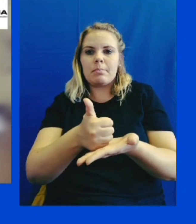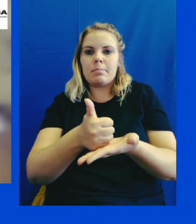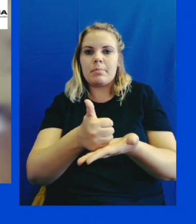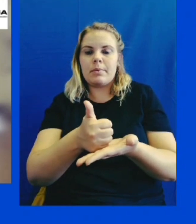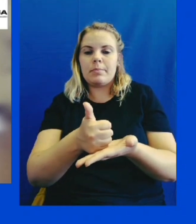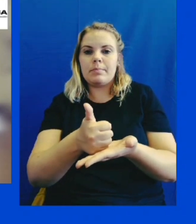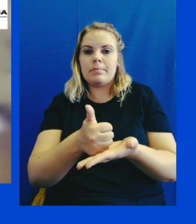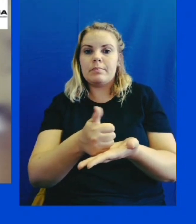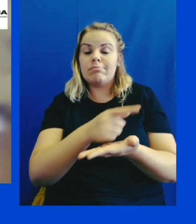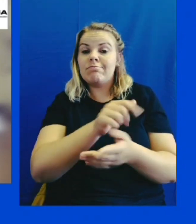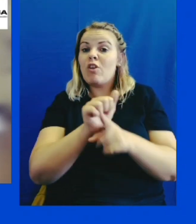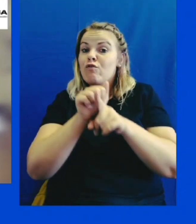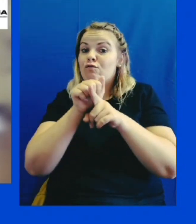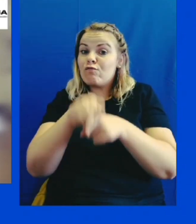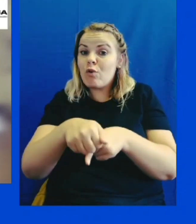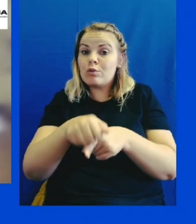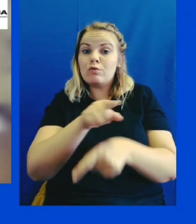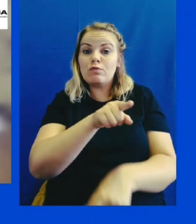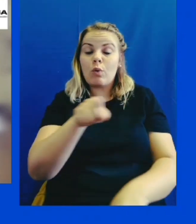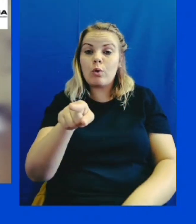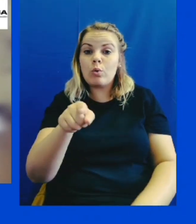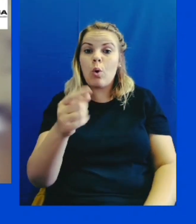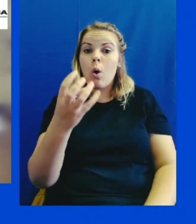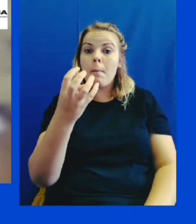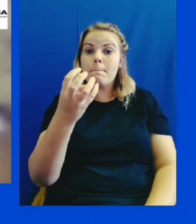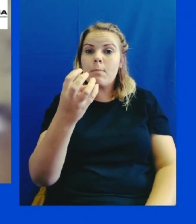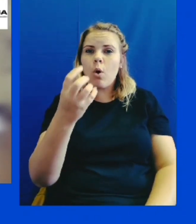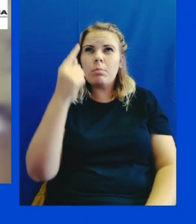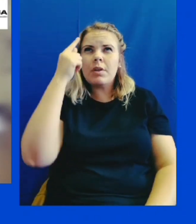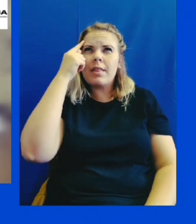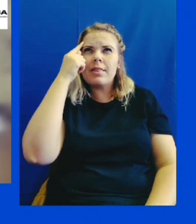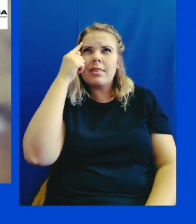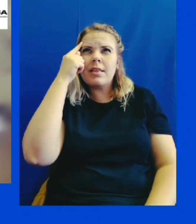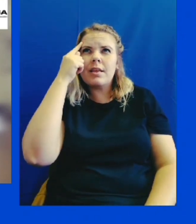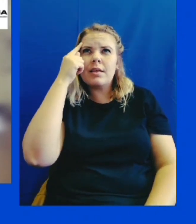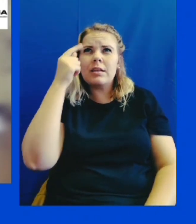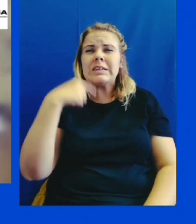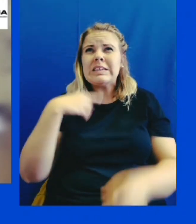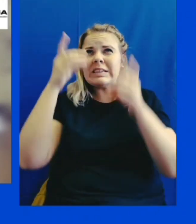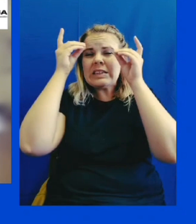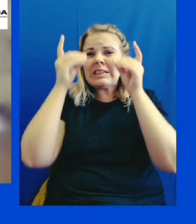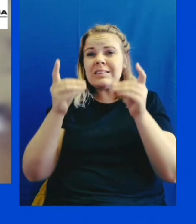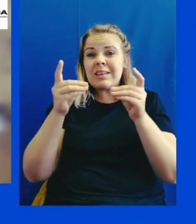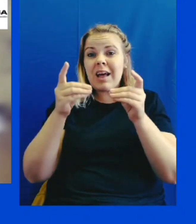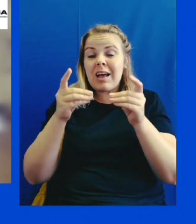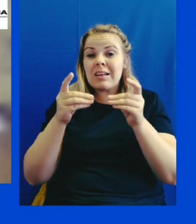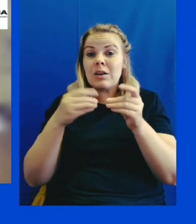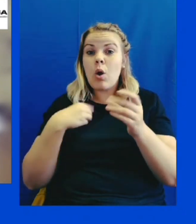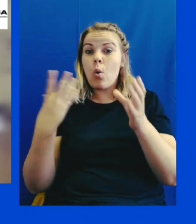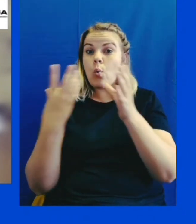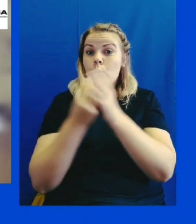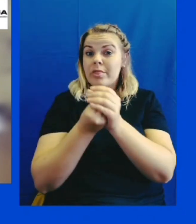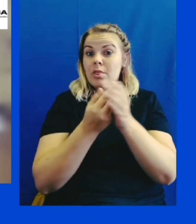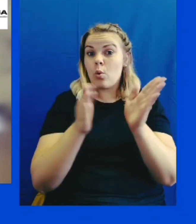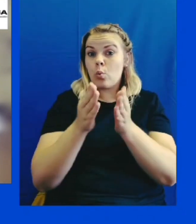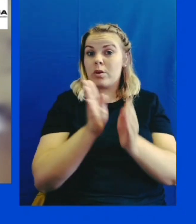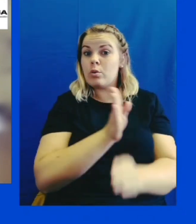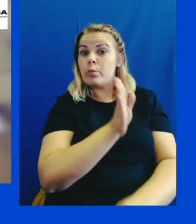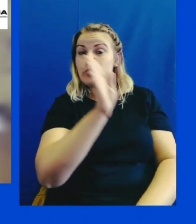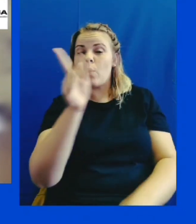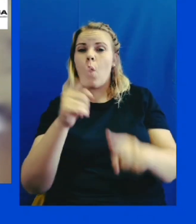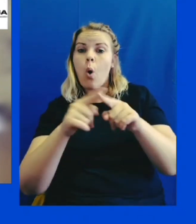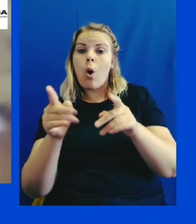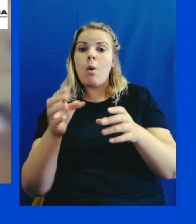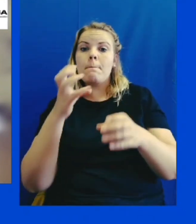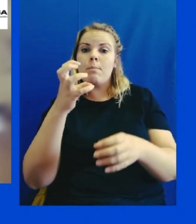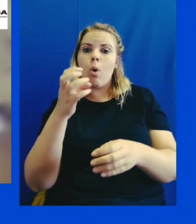defense. They force you to shape the ball, and you've got to make a decision to either ride the wind or hold the